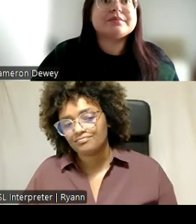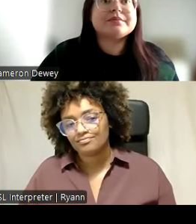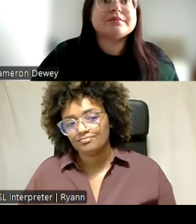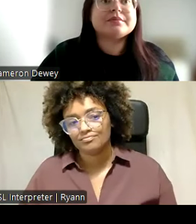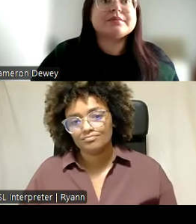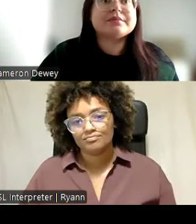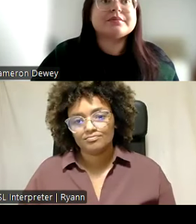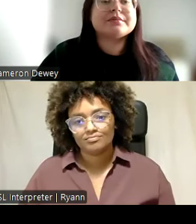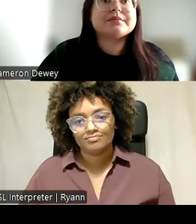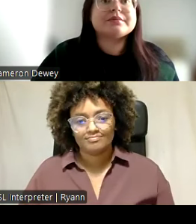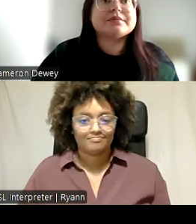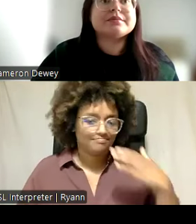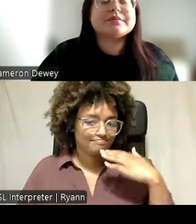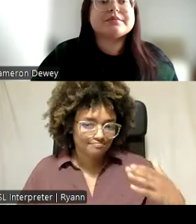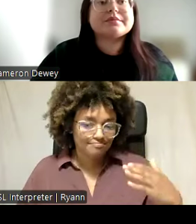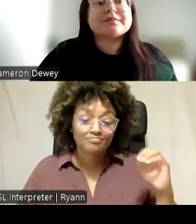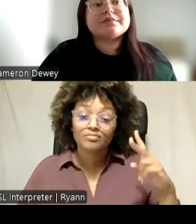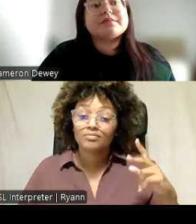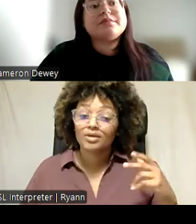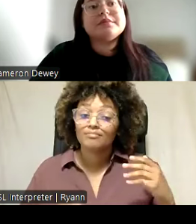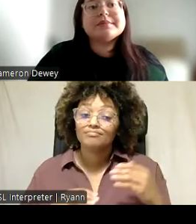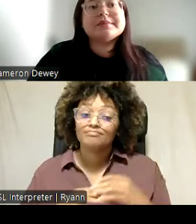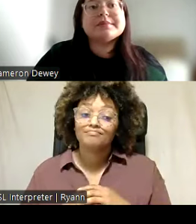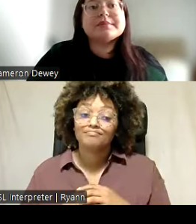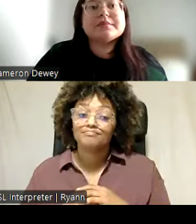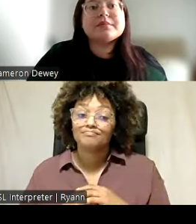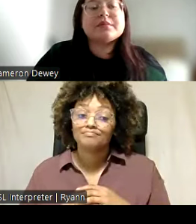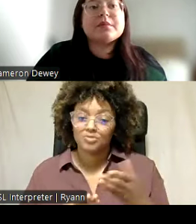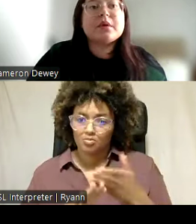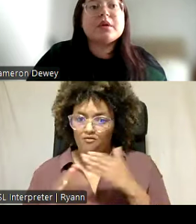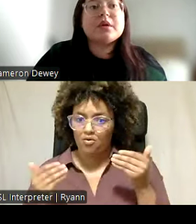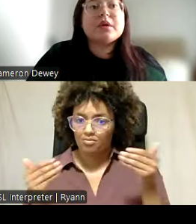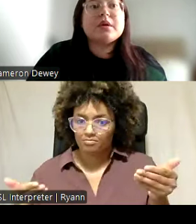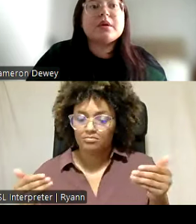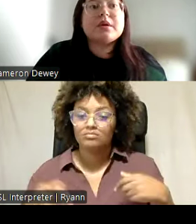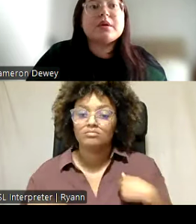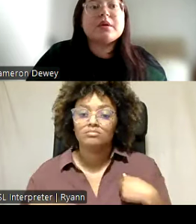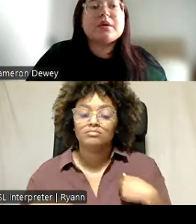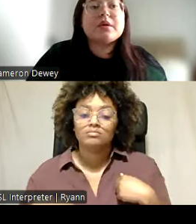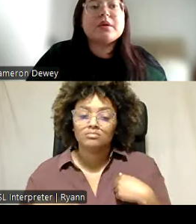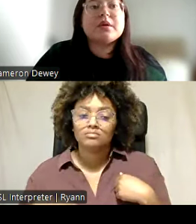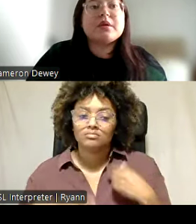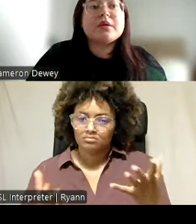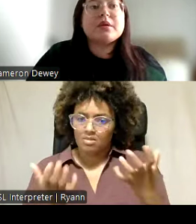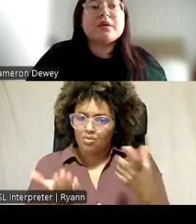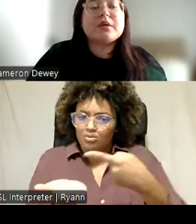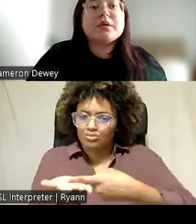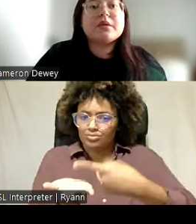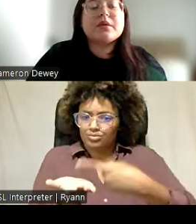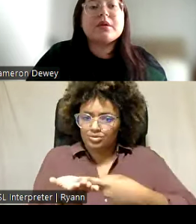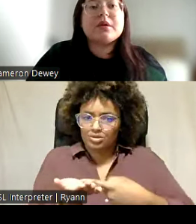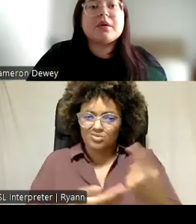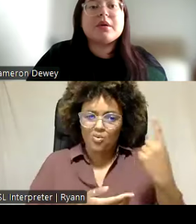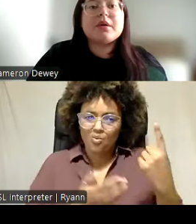Thank you, Cameron. So before we move on to our next topic, I just want to discuss a technique that was mentioned in